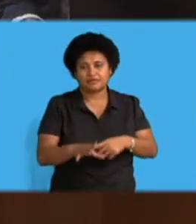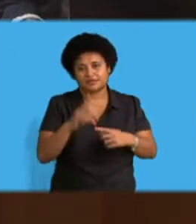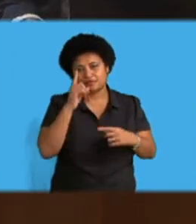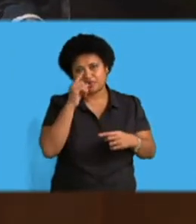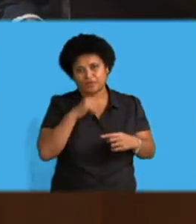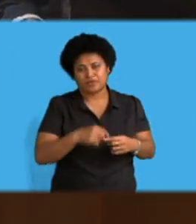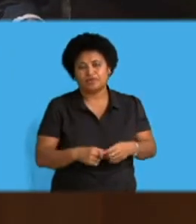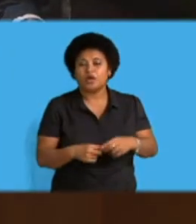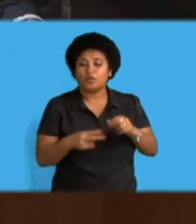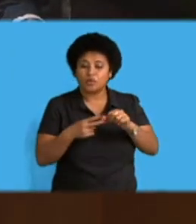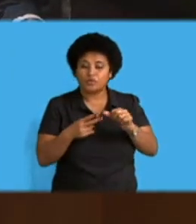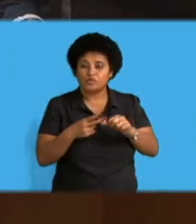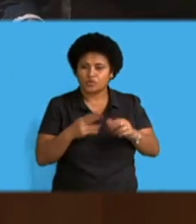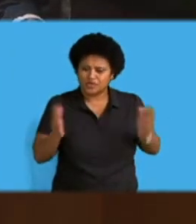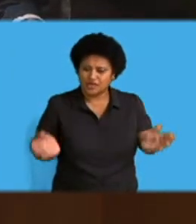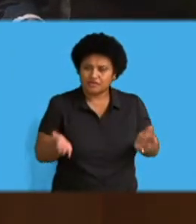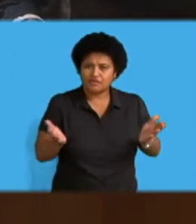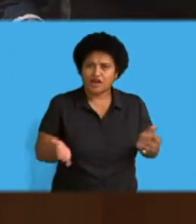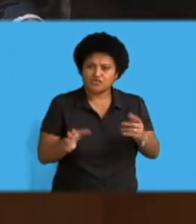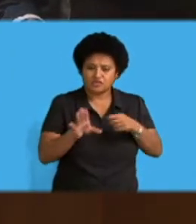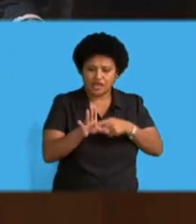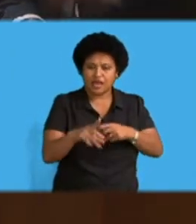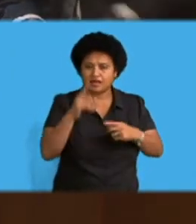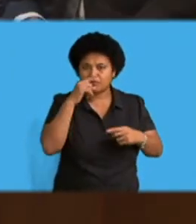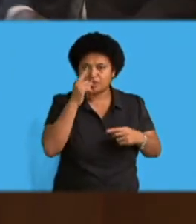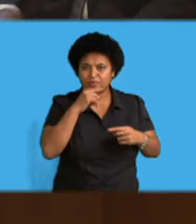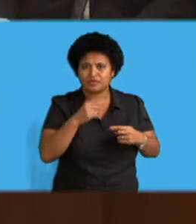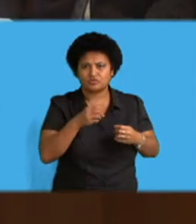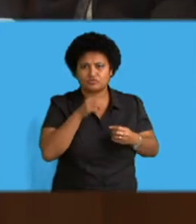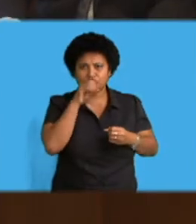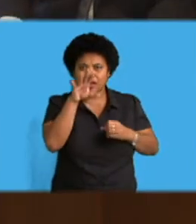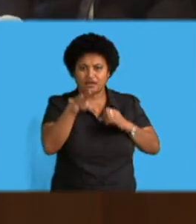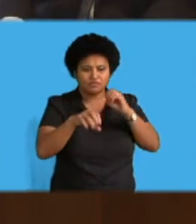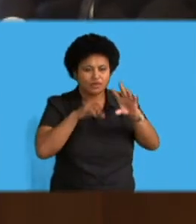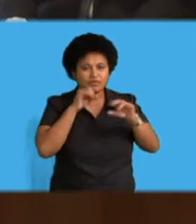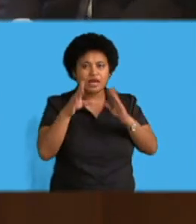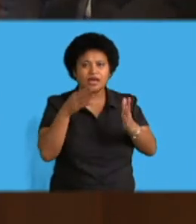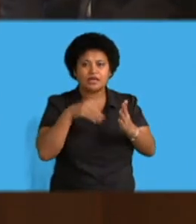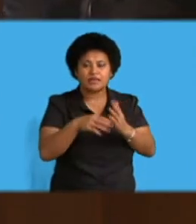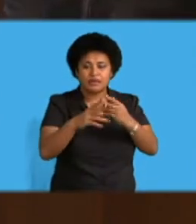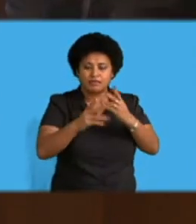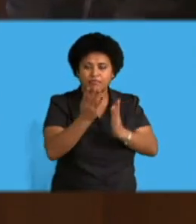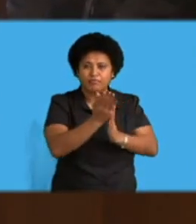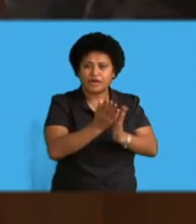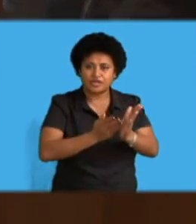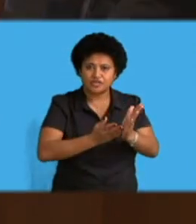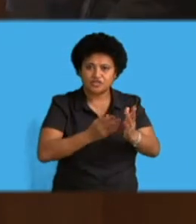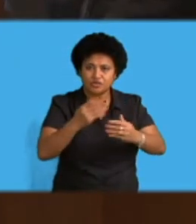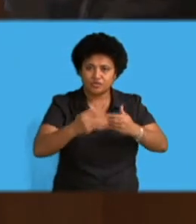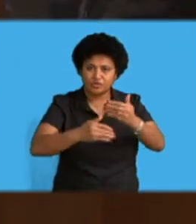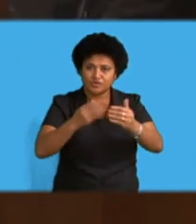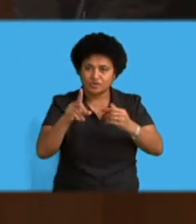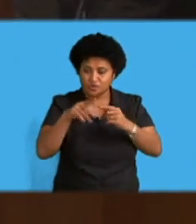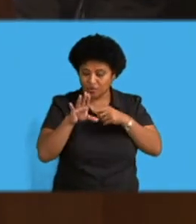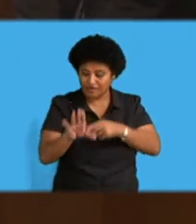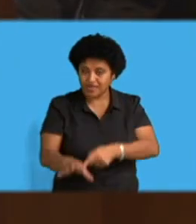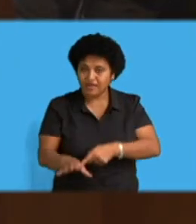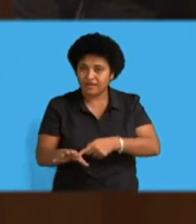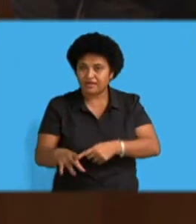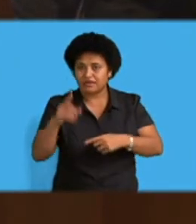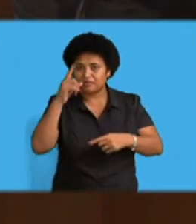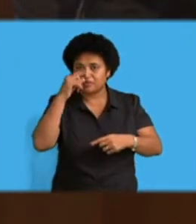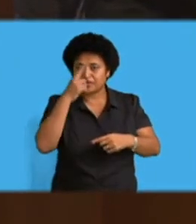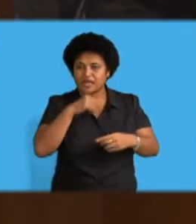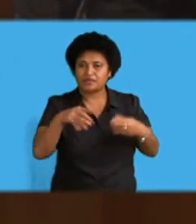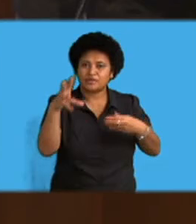such as in the budgetary process, was critical to raise awareness, knowledge, and to tap into the potential of the younger generation. Honourable Deputy